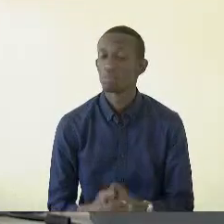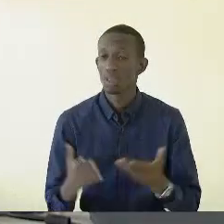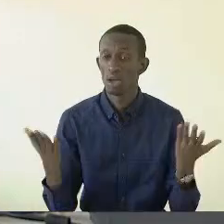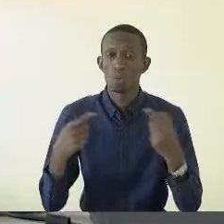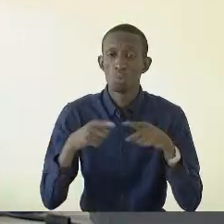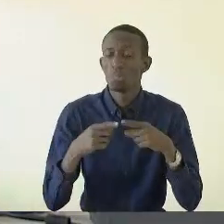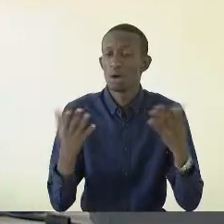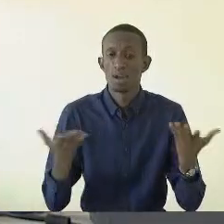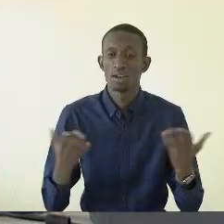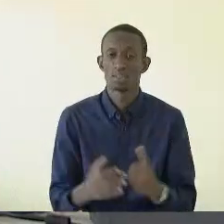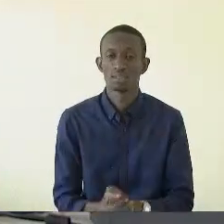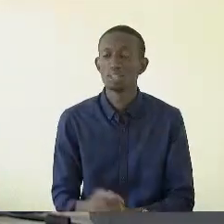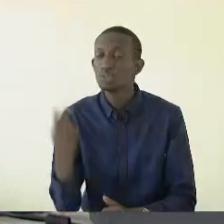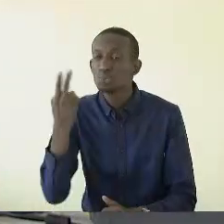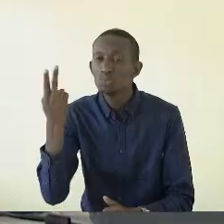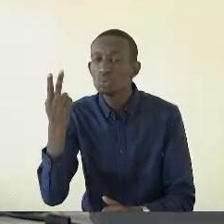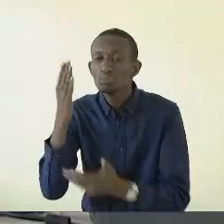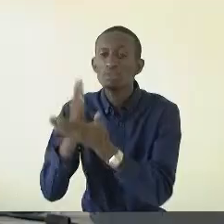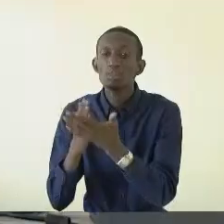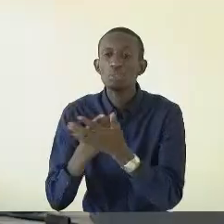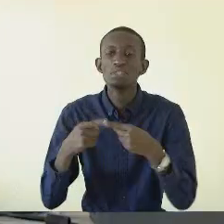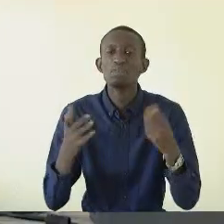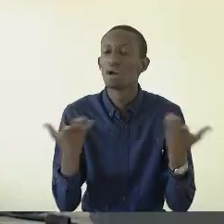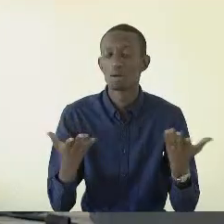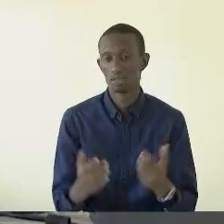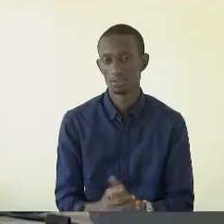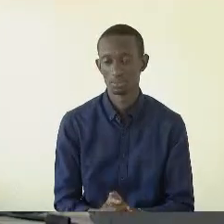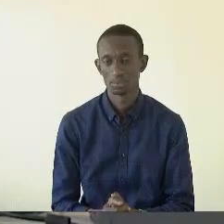How are these two types of pollination different?